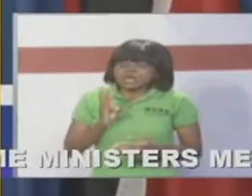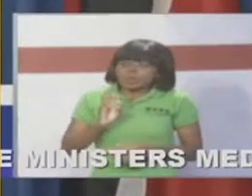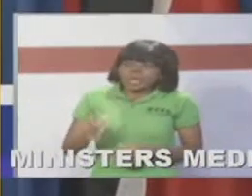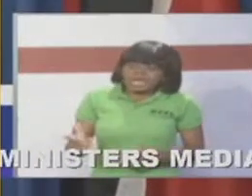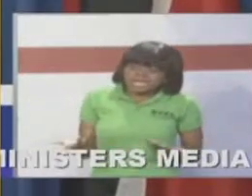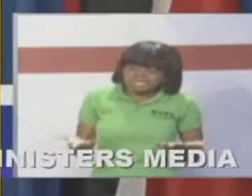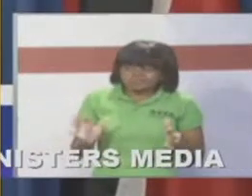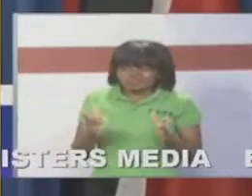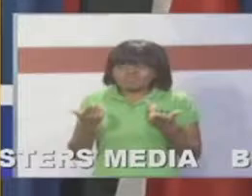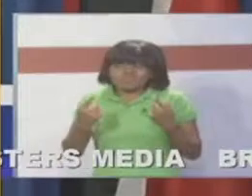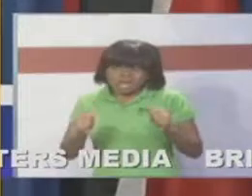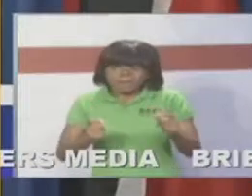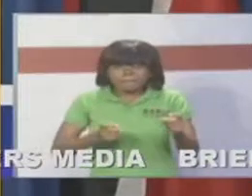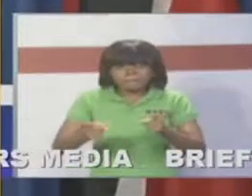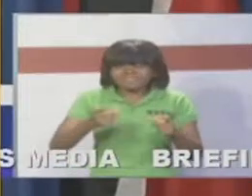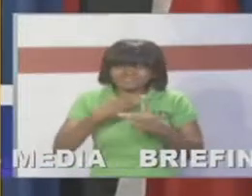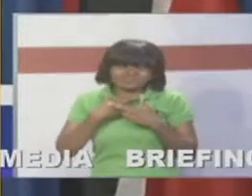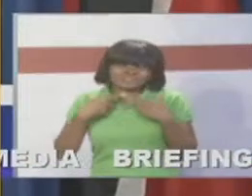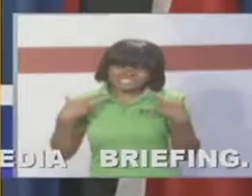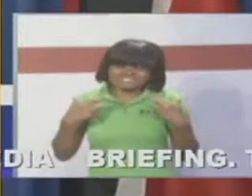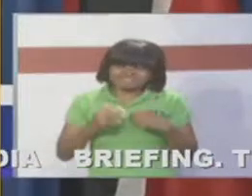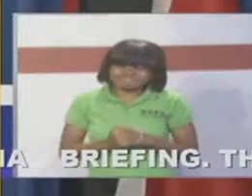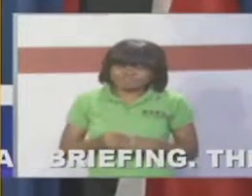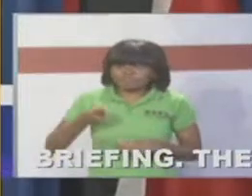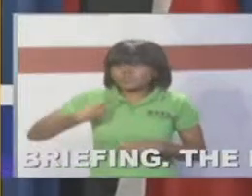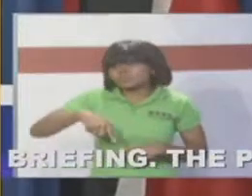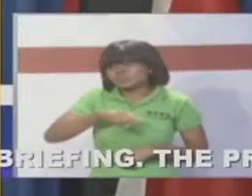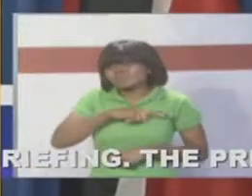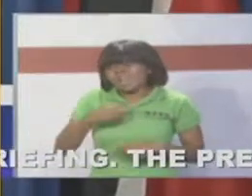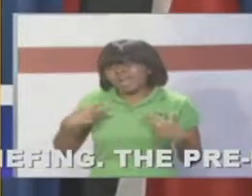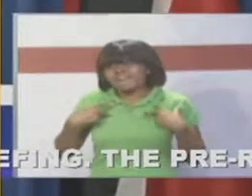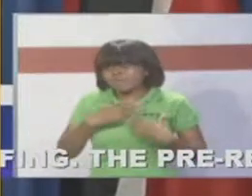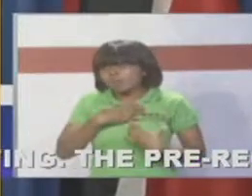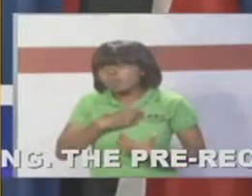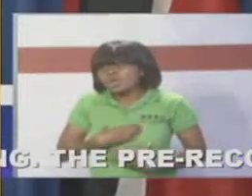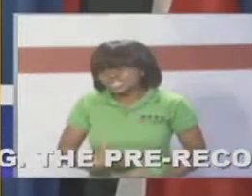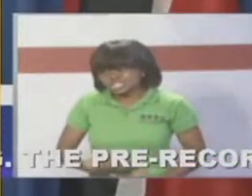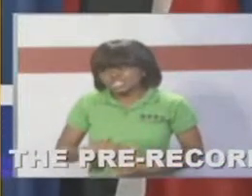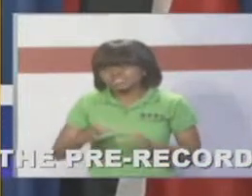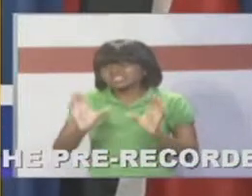like to eliminate the risk, we can't pretend that it's not there.